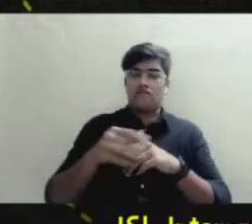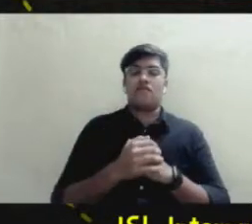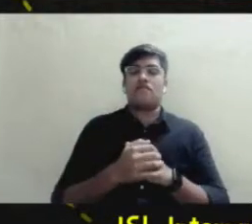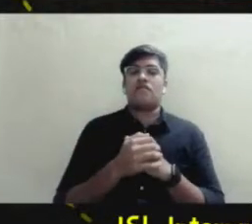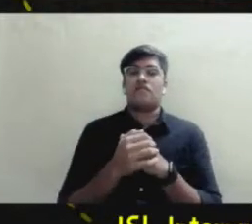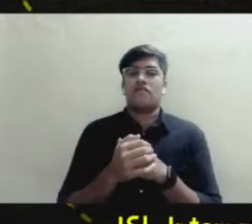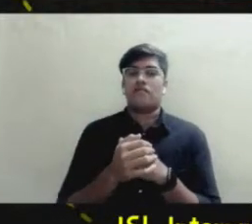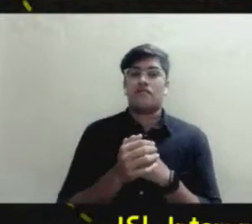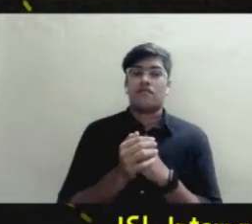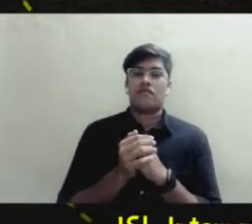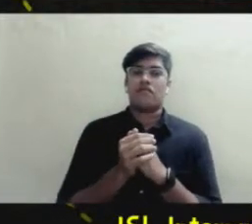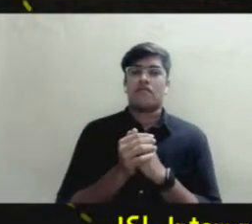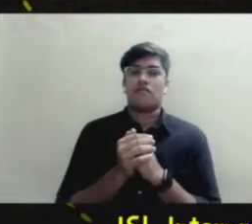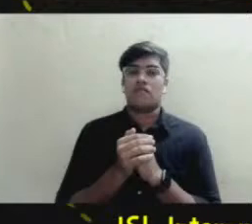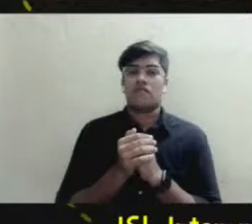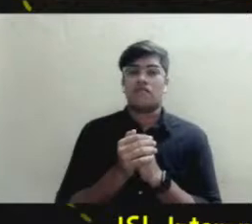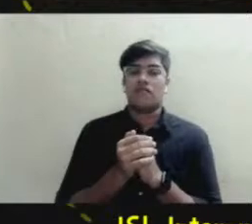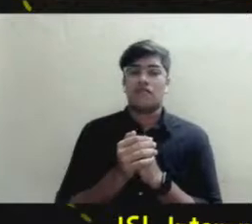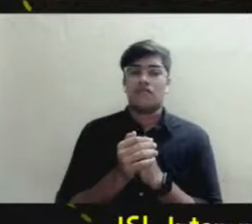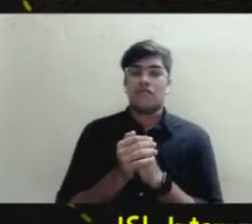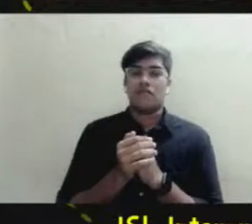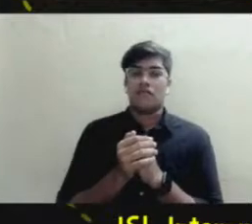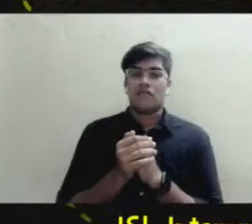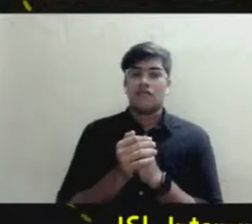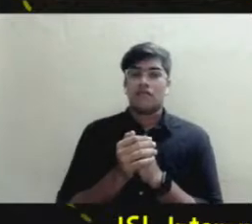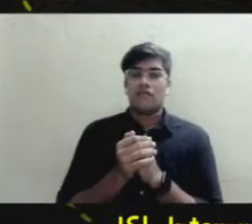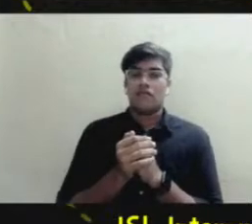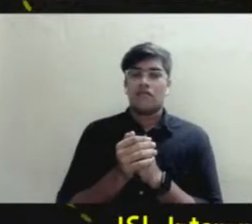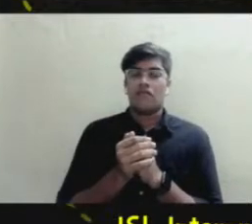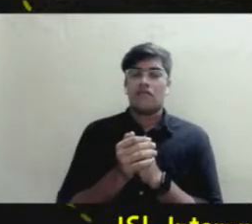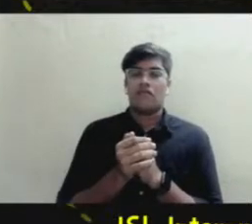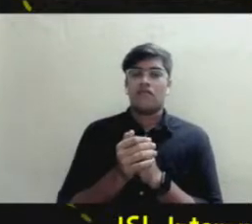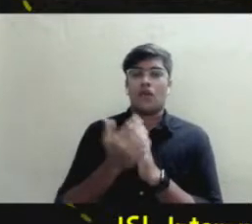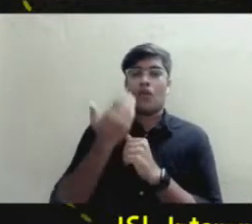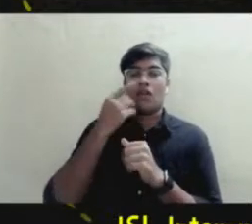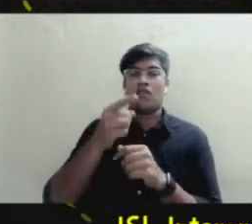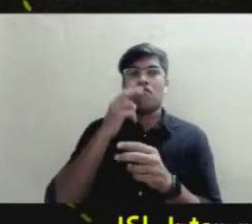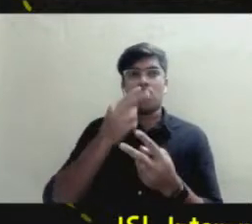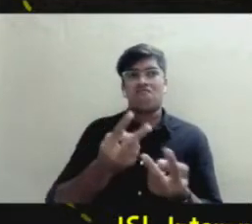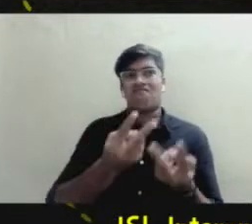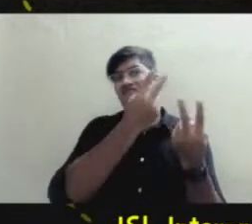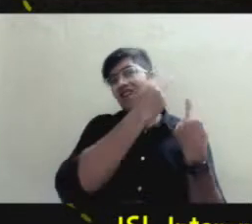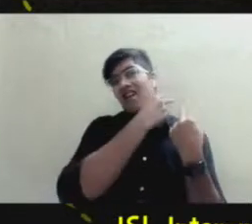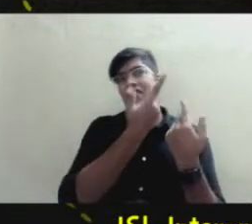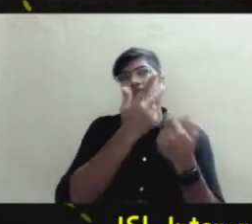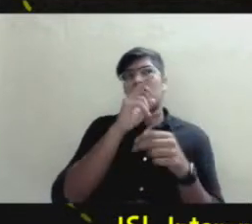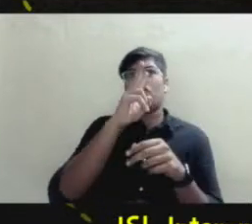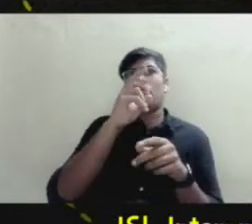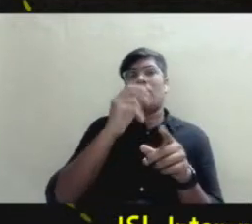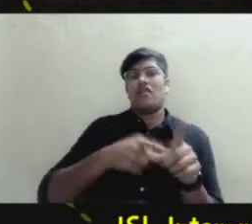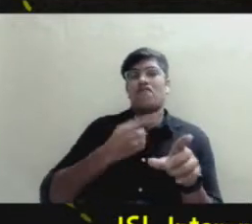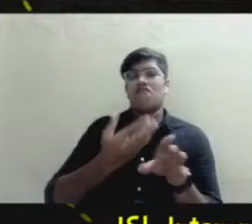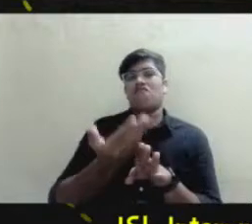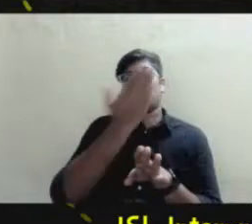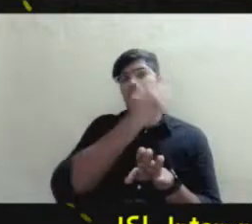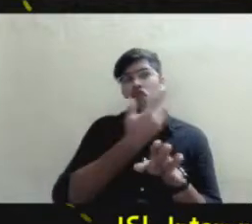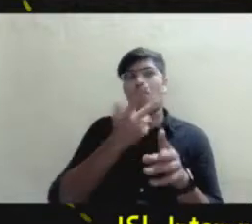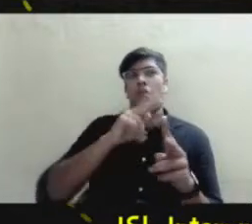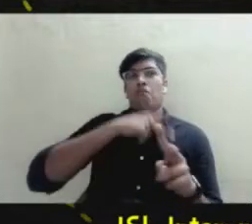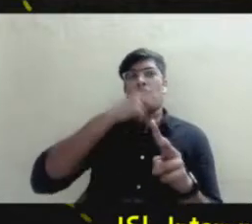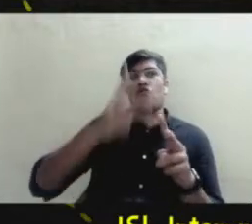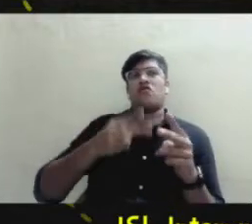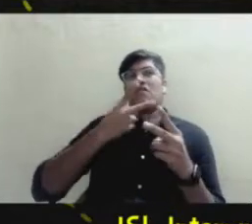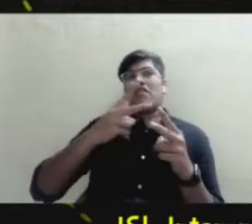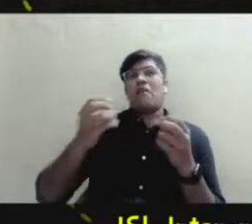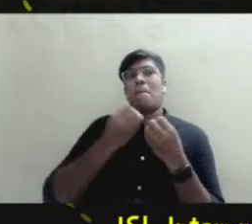Manke Manjire. But looking back on Manke Manjire and several other projects that I was later a